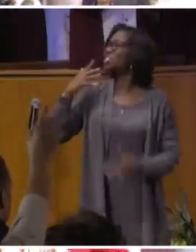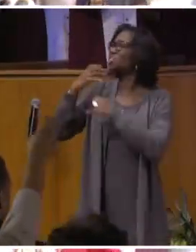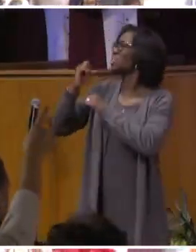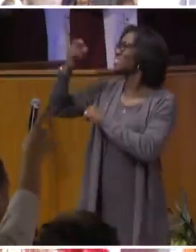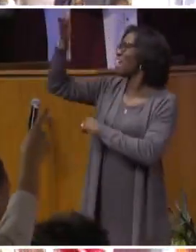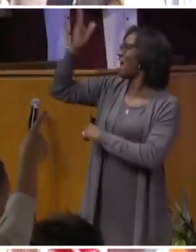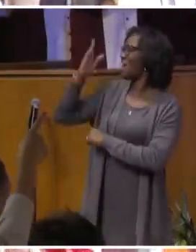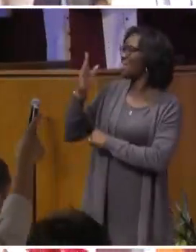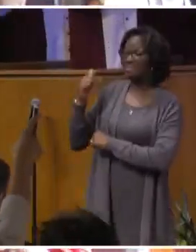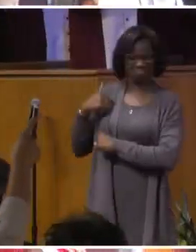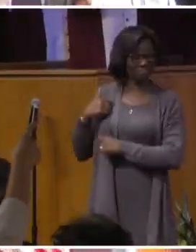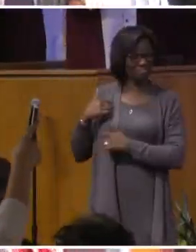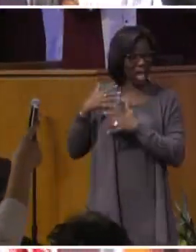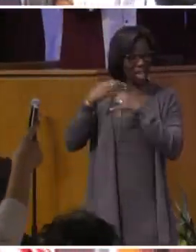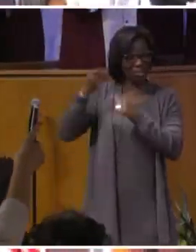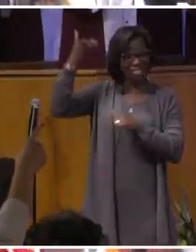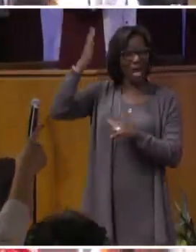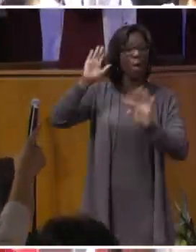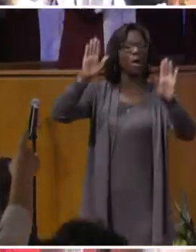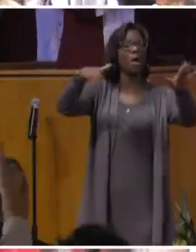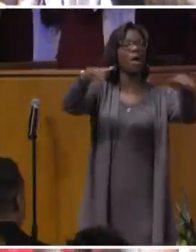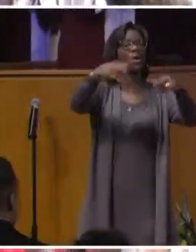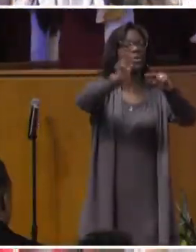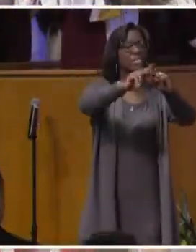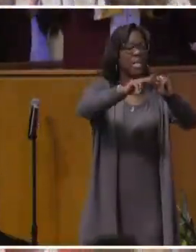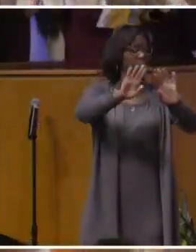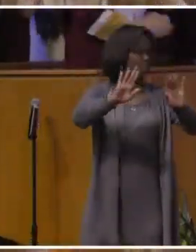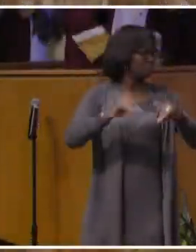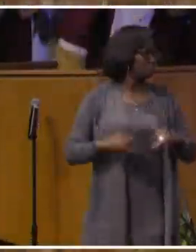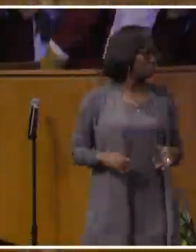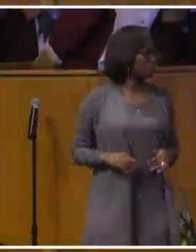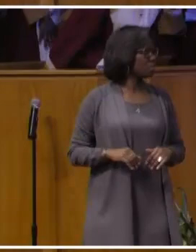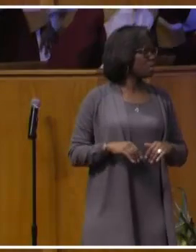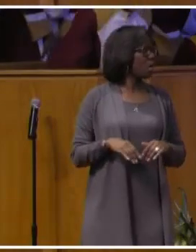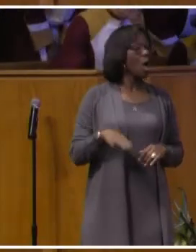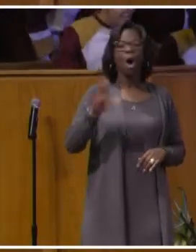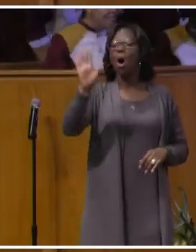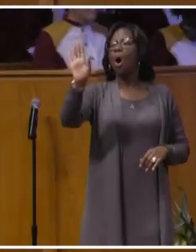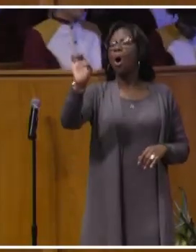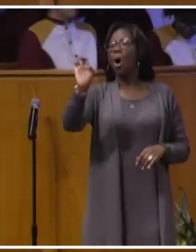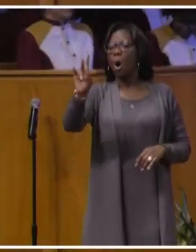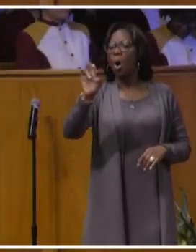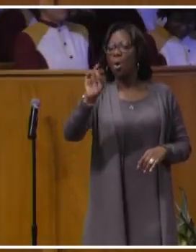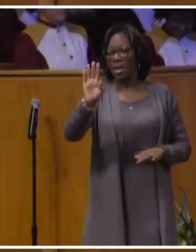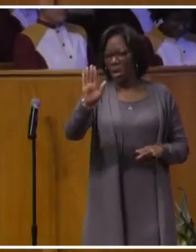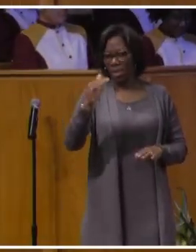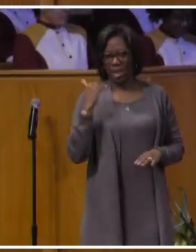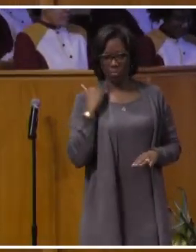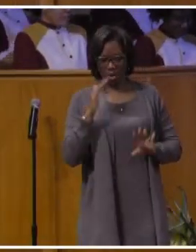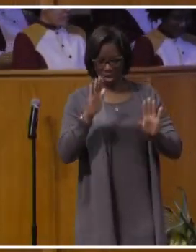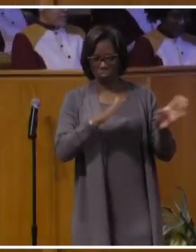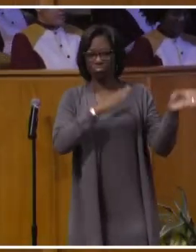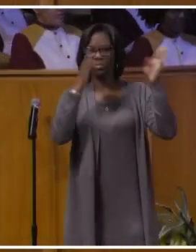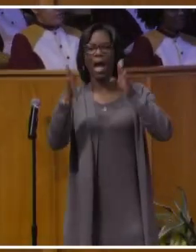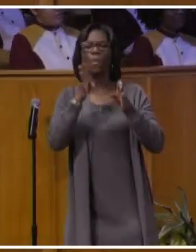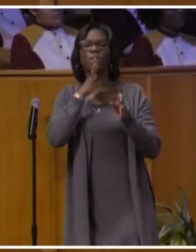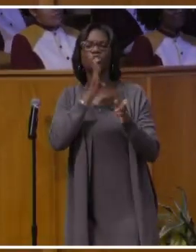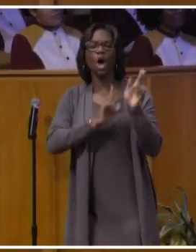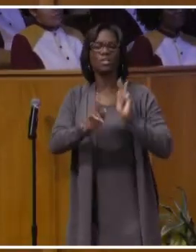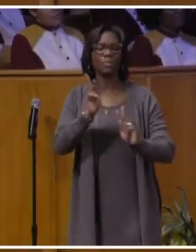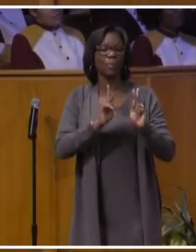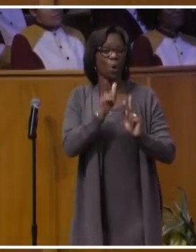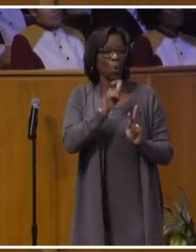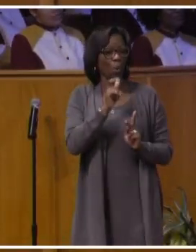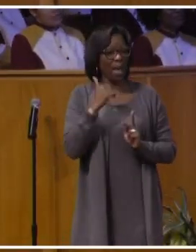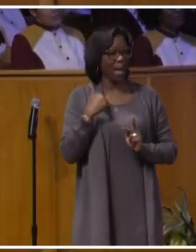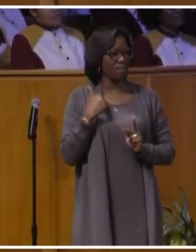God. Okay, y'all sit down. Okay, that didn't get you up. I want to talk to folk